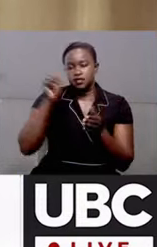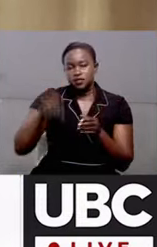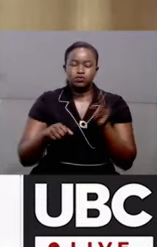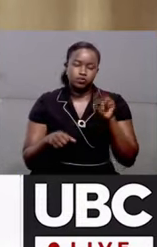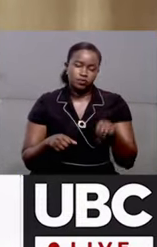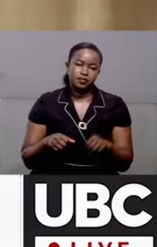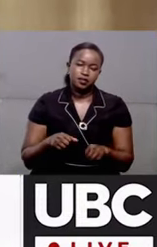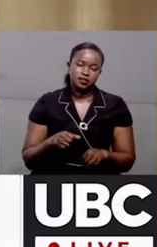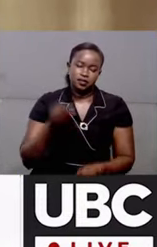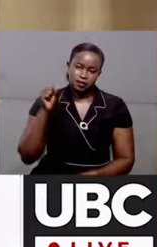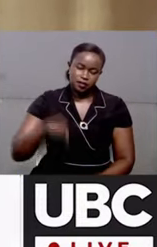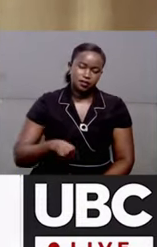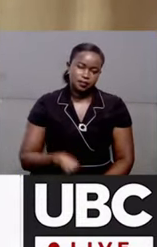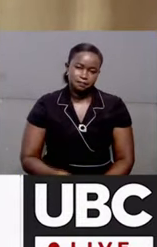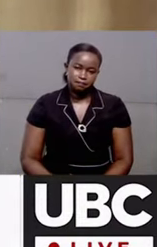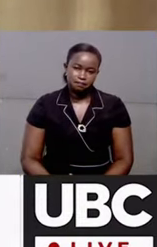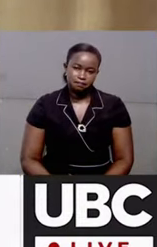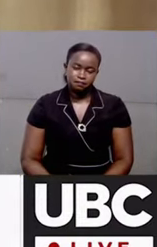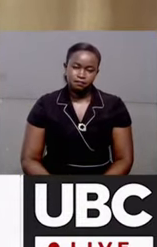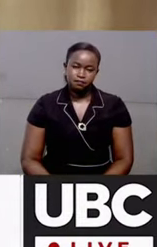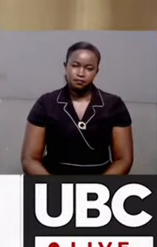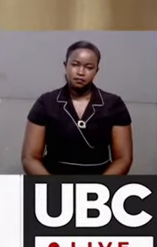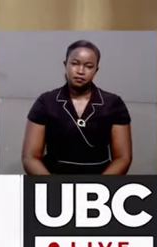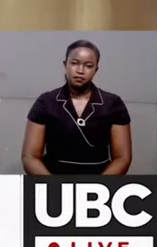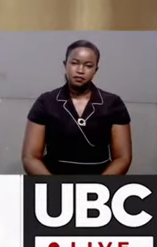nay. The ayes have it.